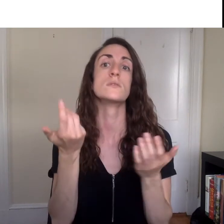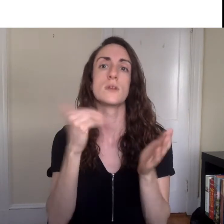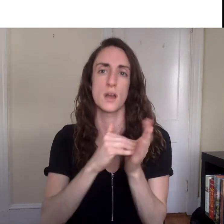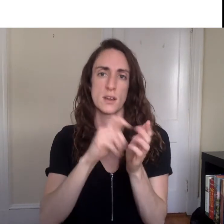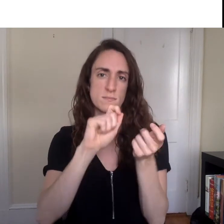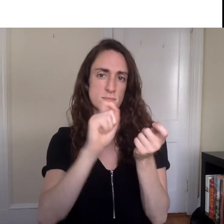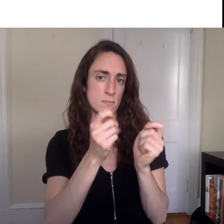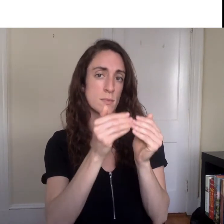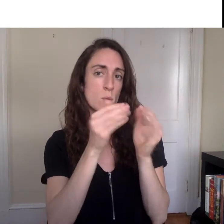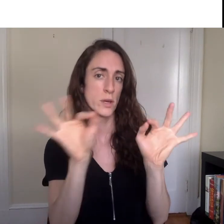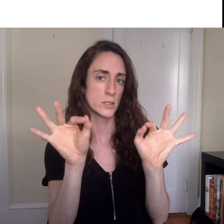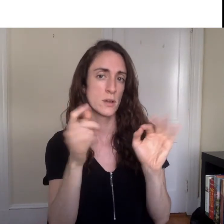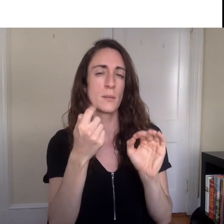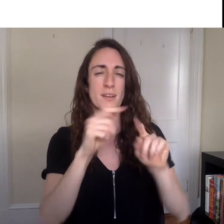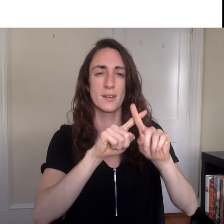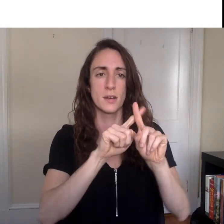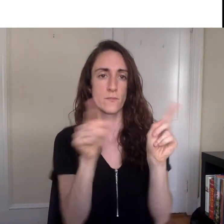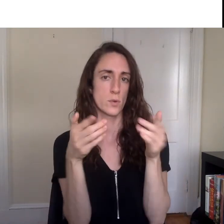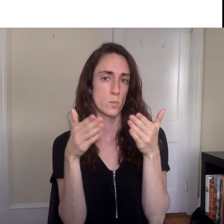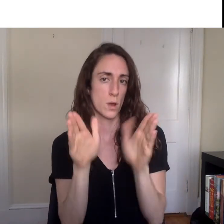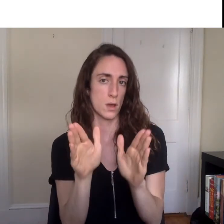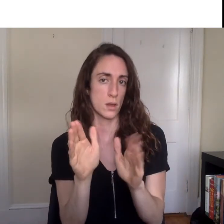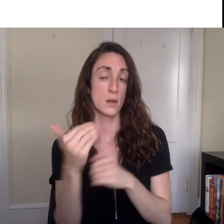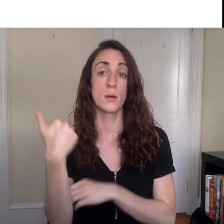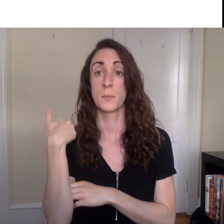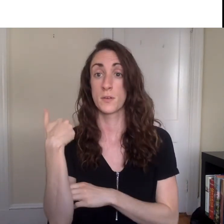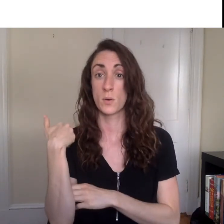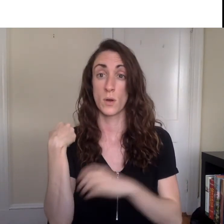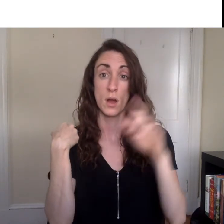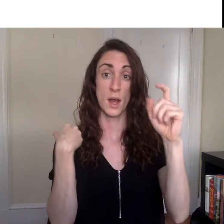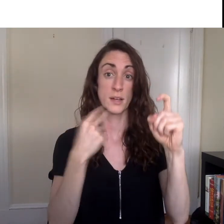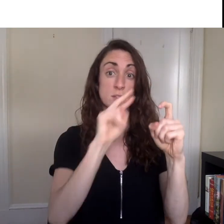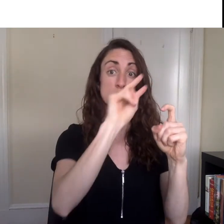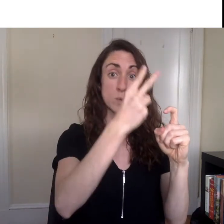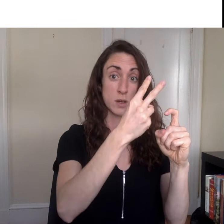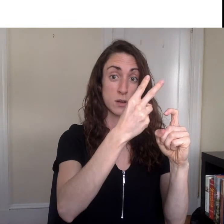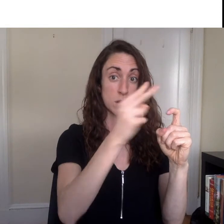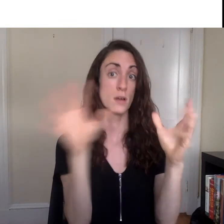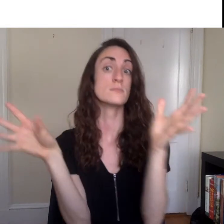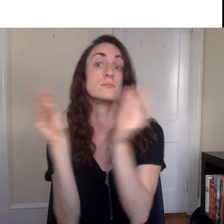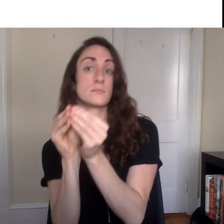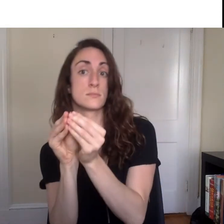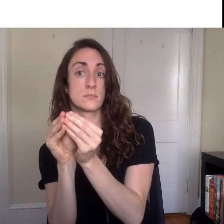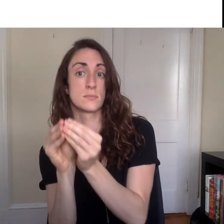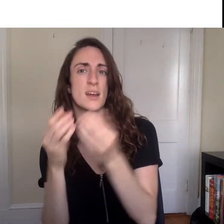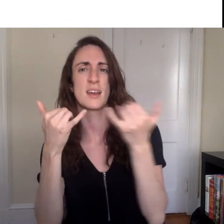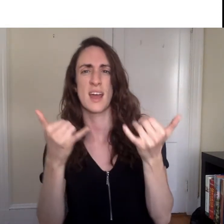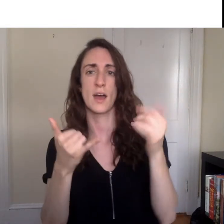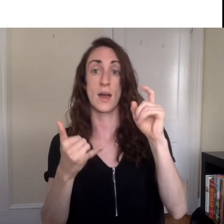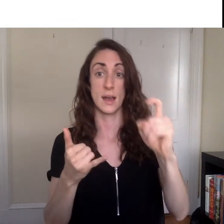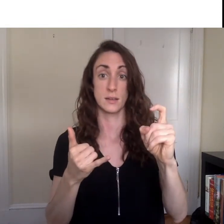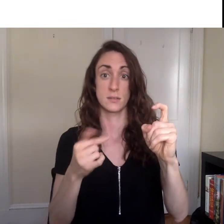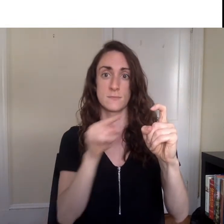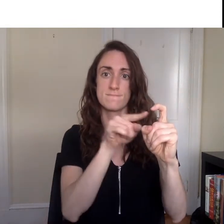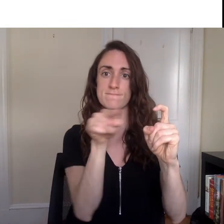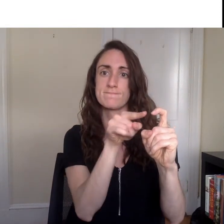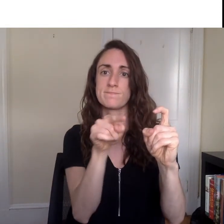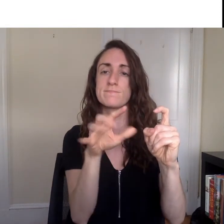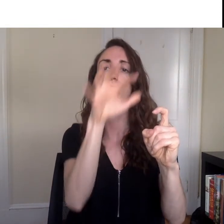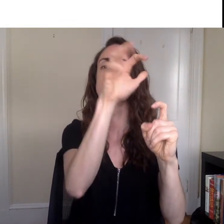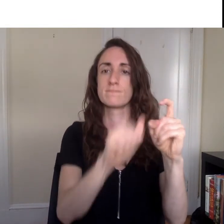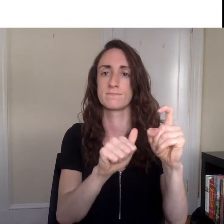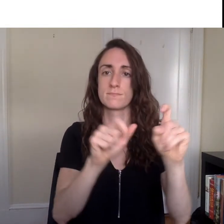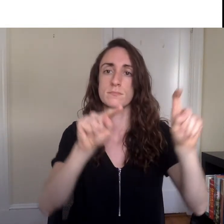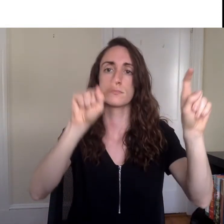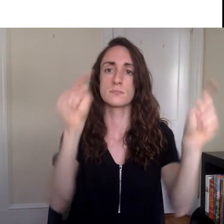Now suppose we again change the equation, but in a little bit of a different way. Before, we had x squared and then we added a number. But now we're going to